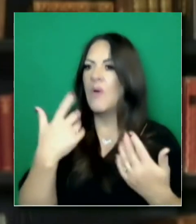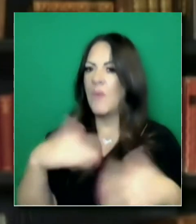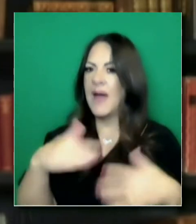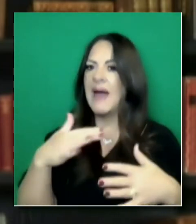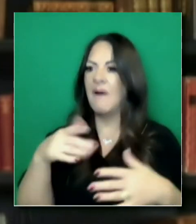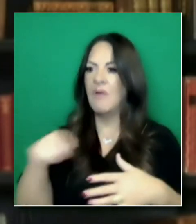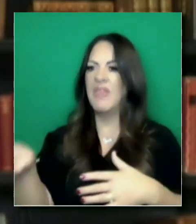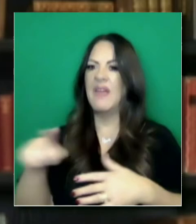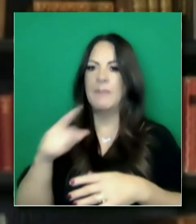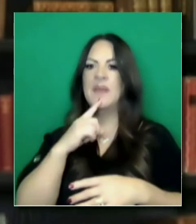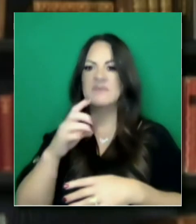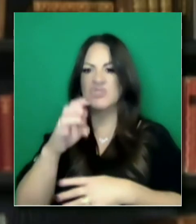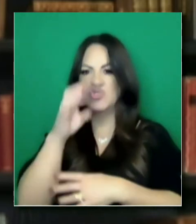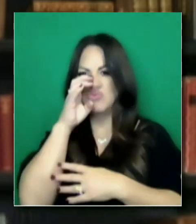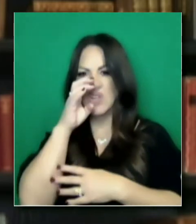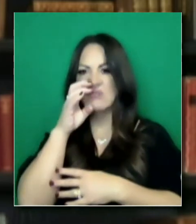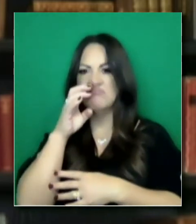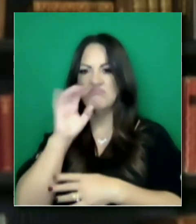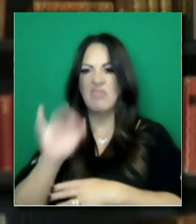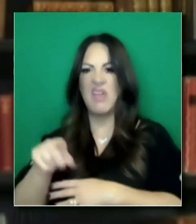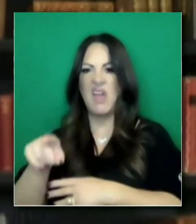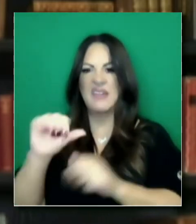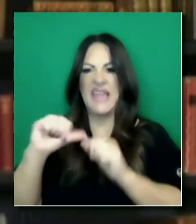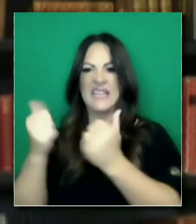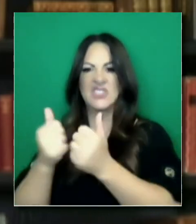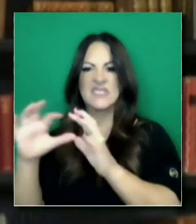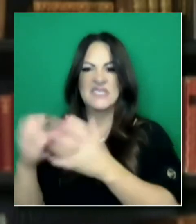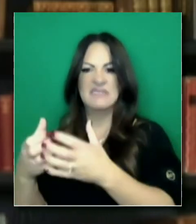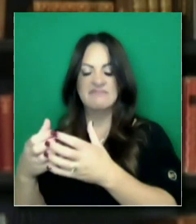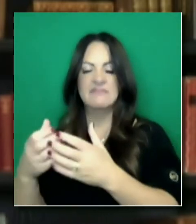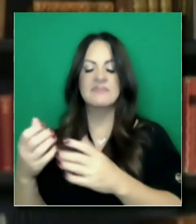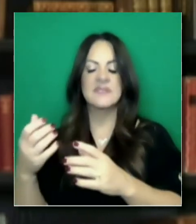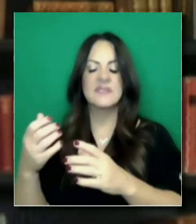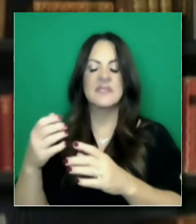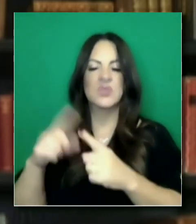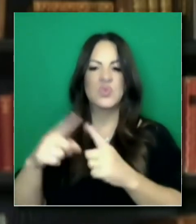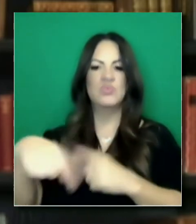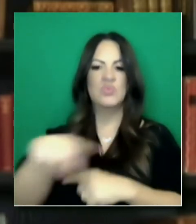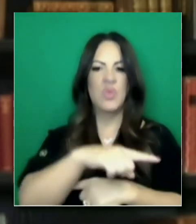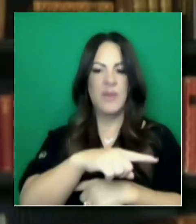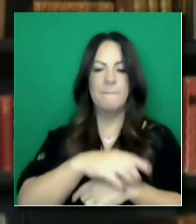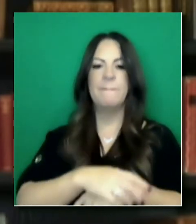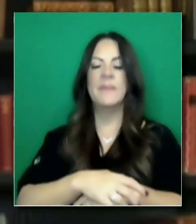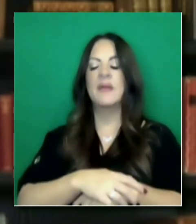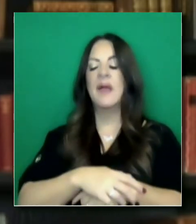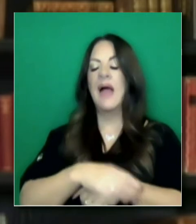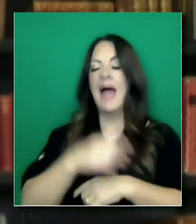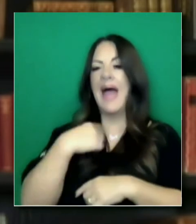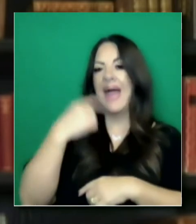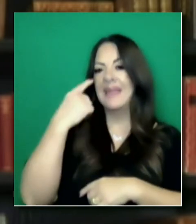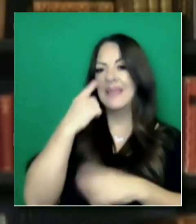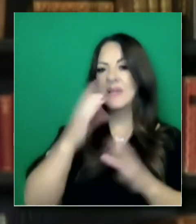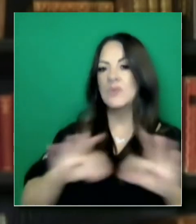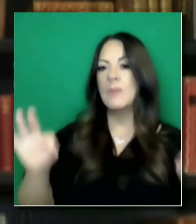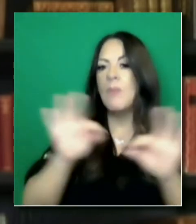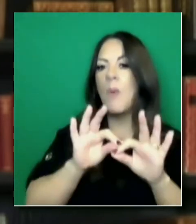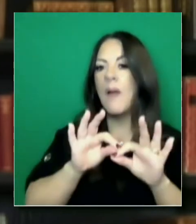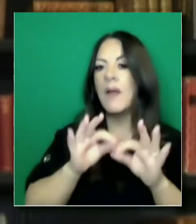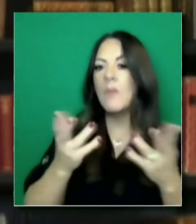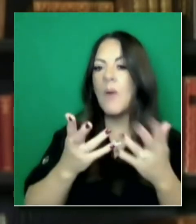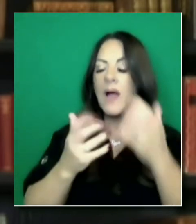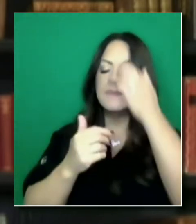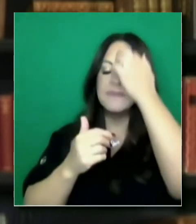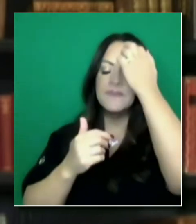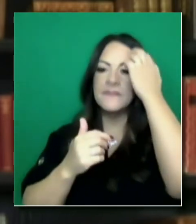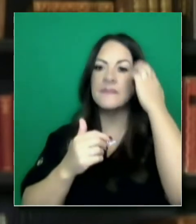enforcement well, I should rephrase that. I think what's significant is how